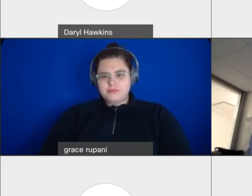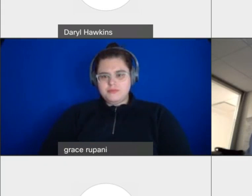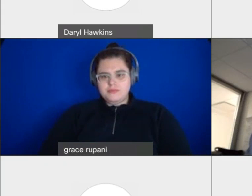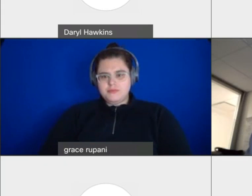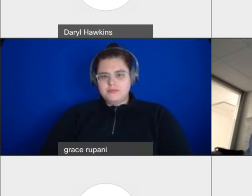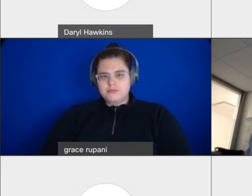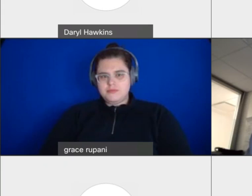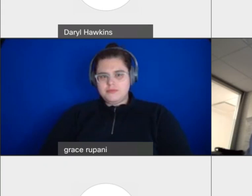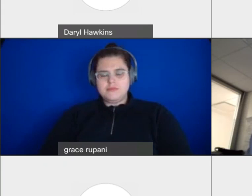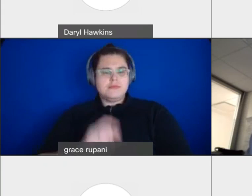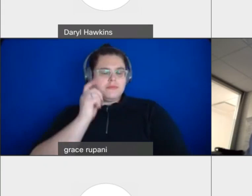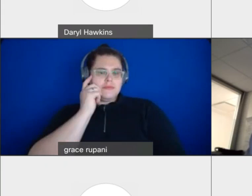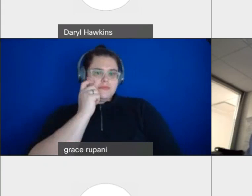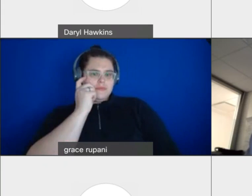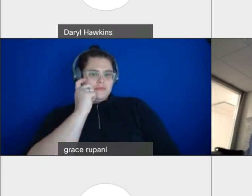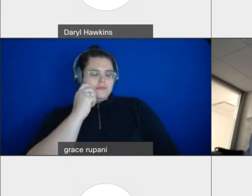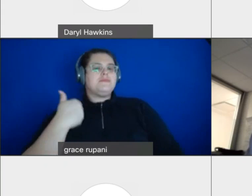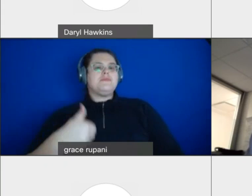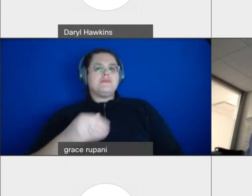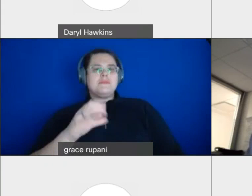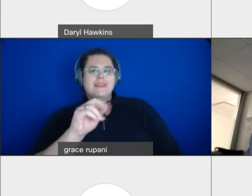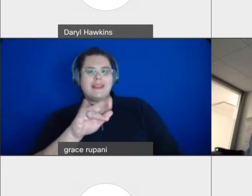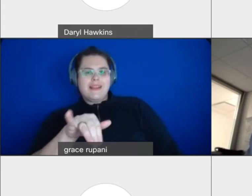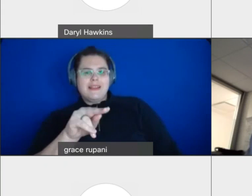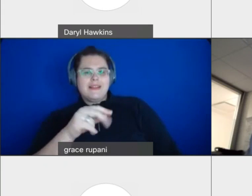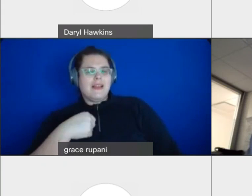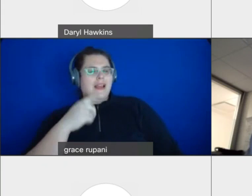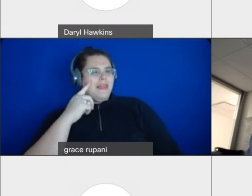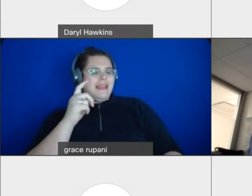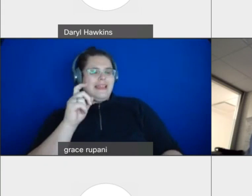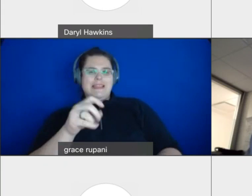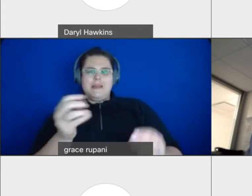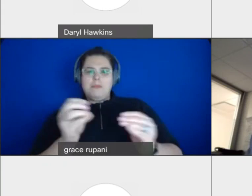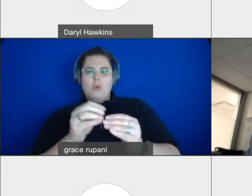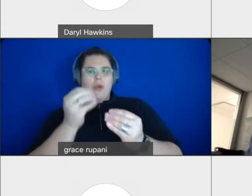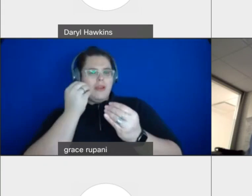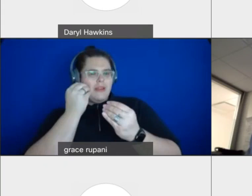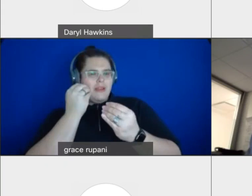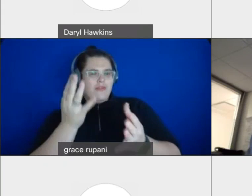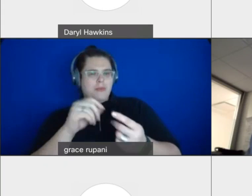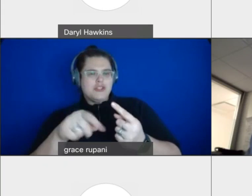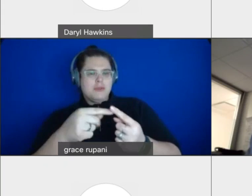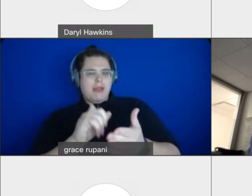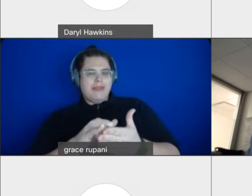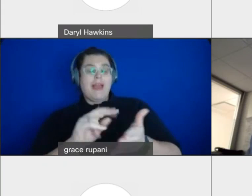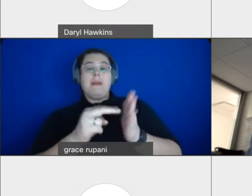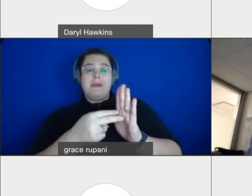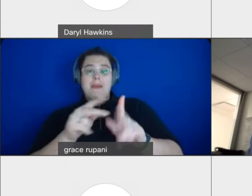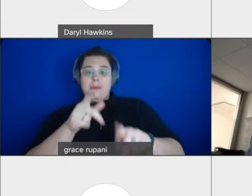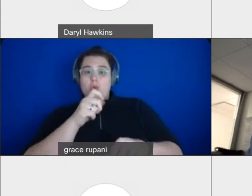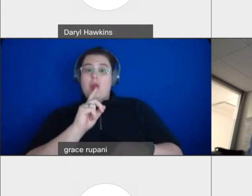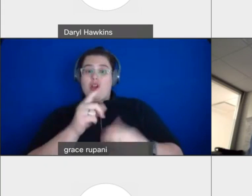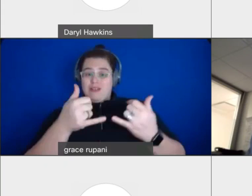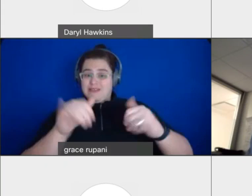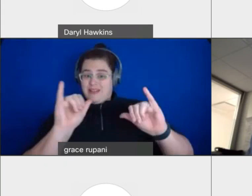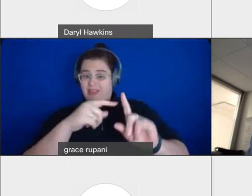Hi, it's Karen. I think I need more information on the question. Are we talking about people who are actively positive